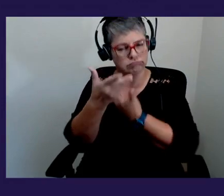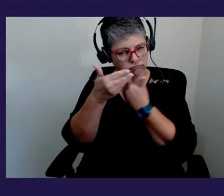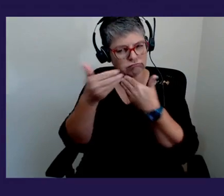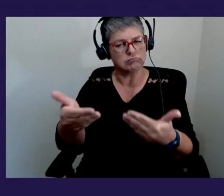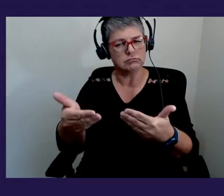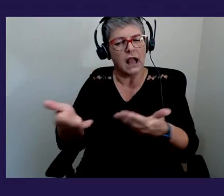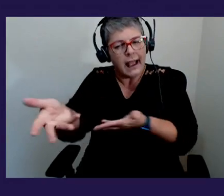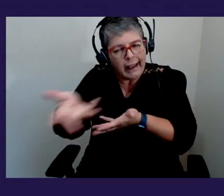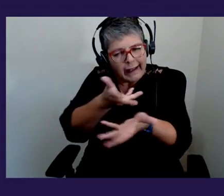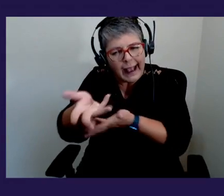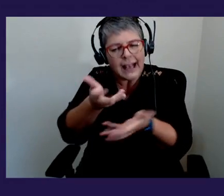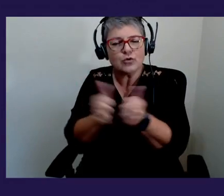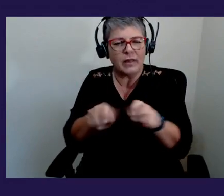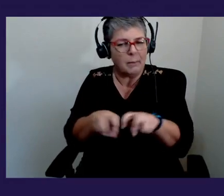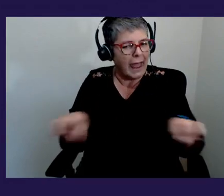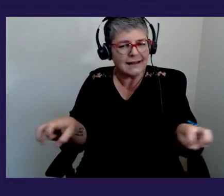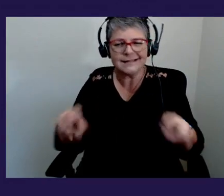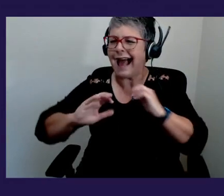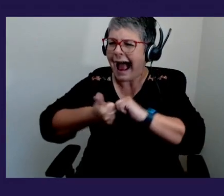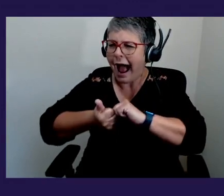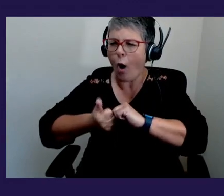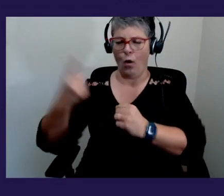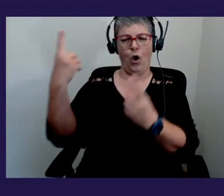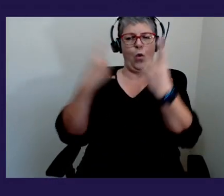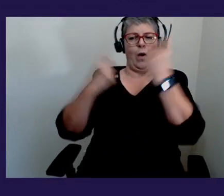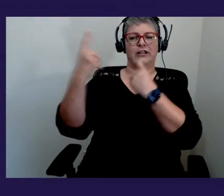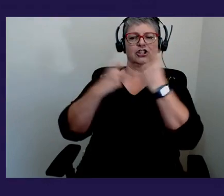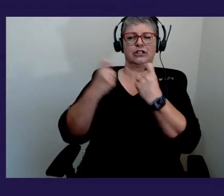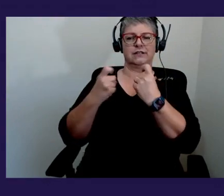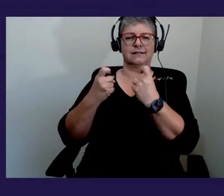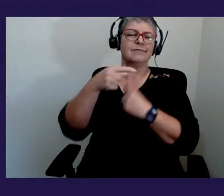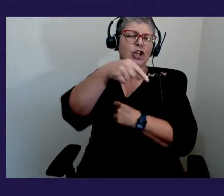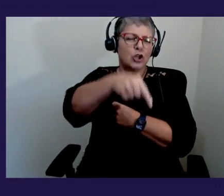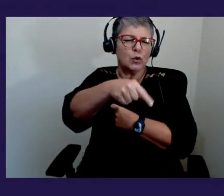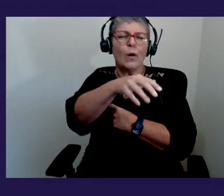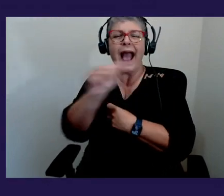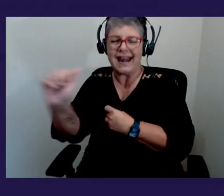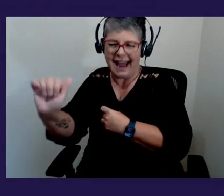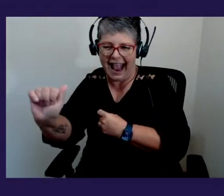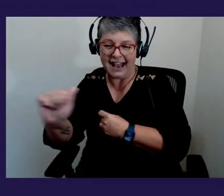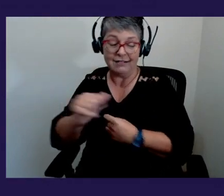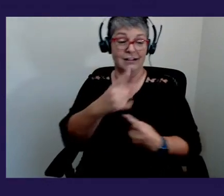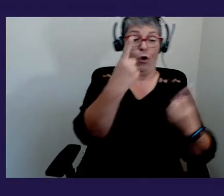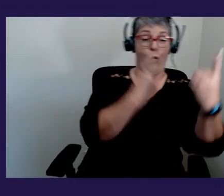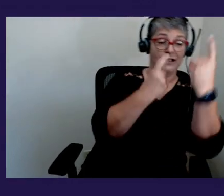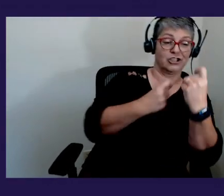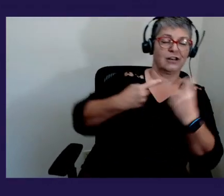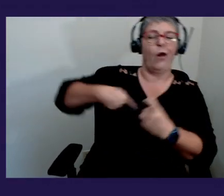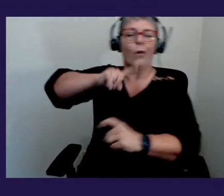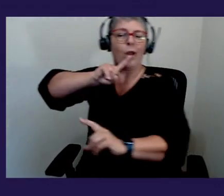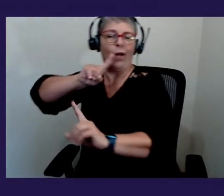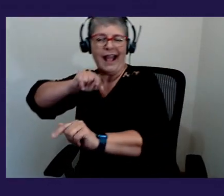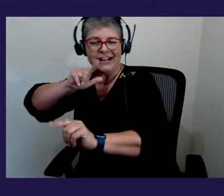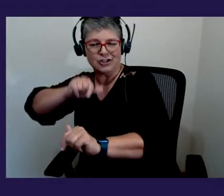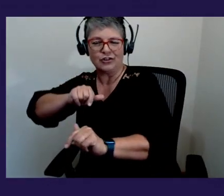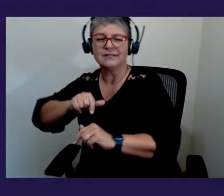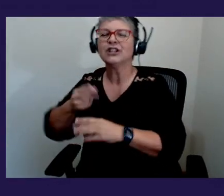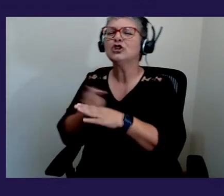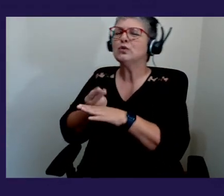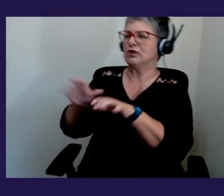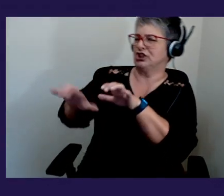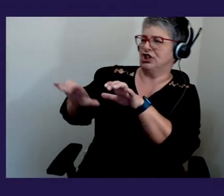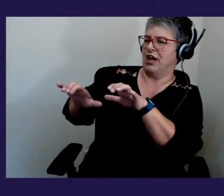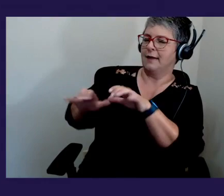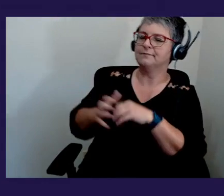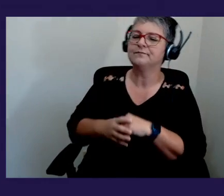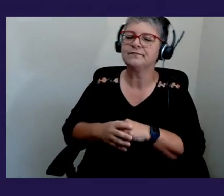us by offering questions for Q&A. So we look forward to a really excellent day 2 today, and